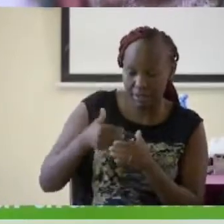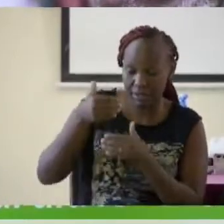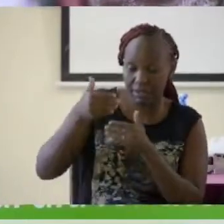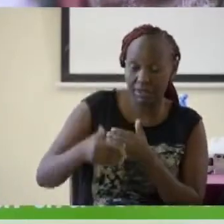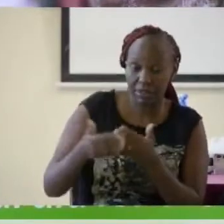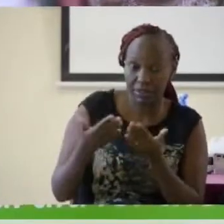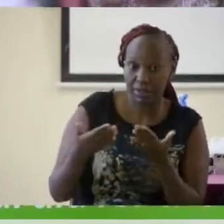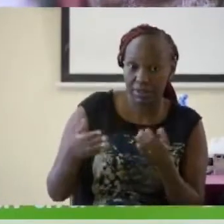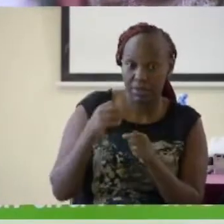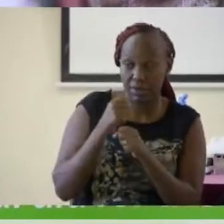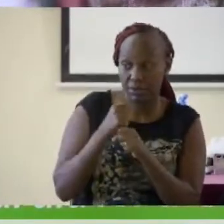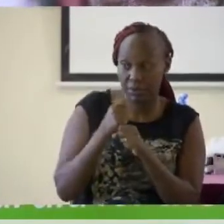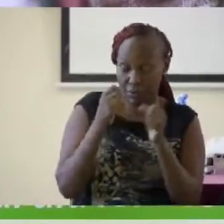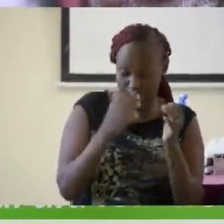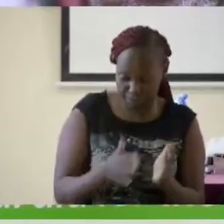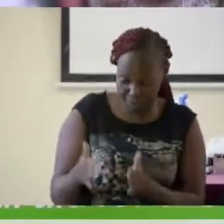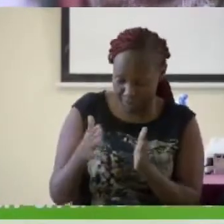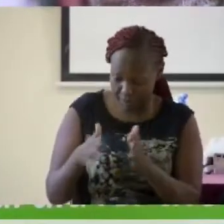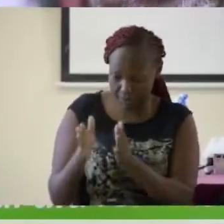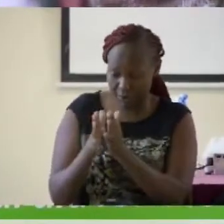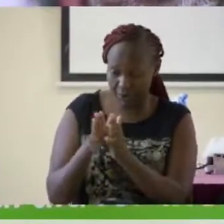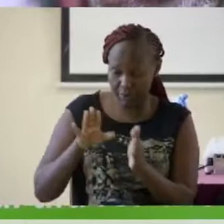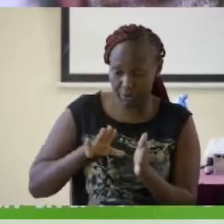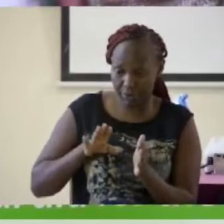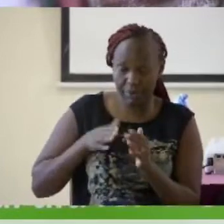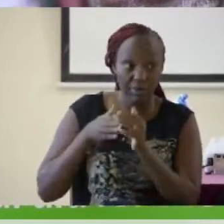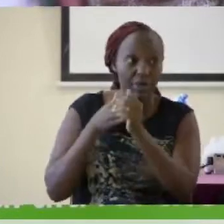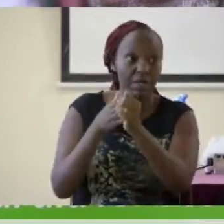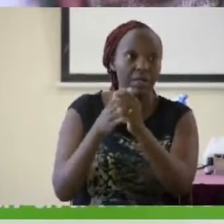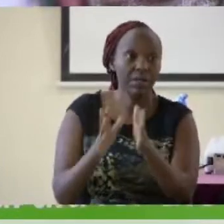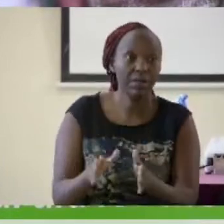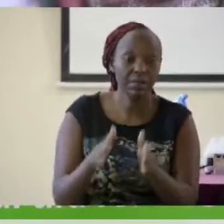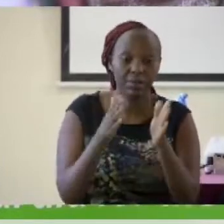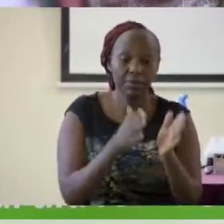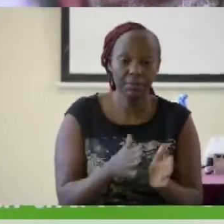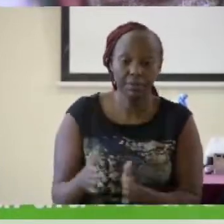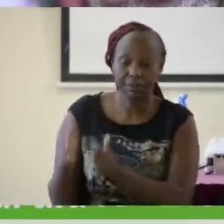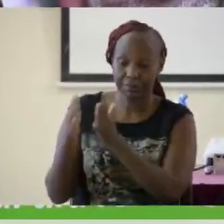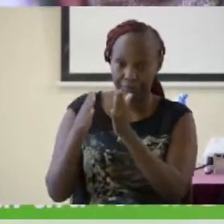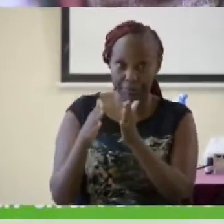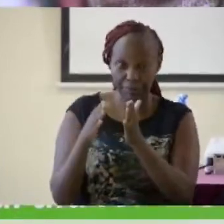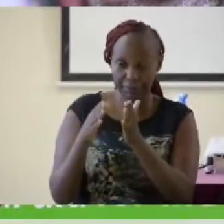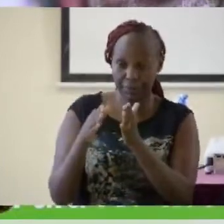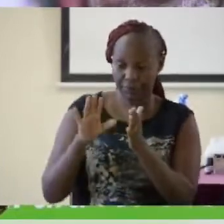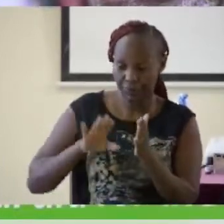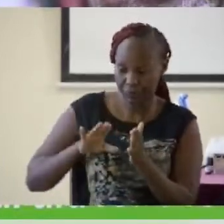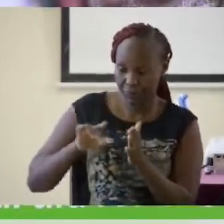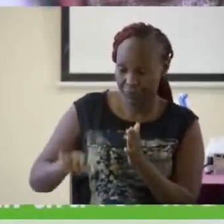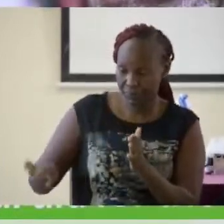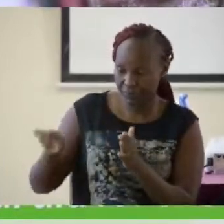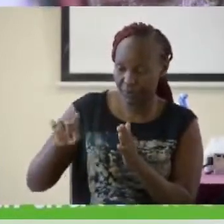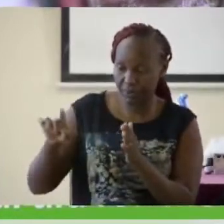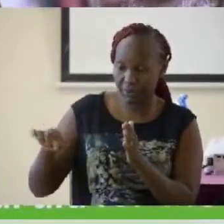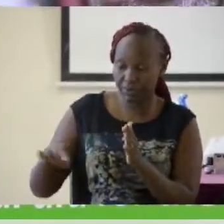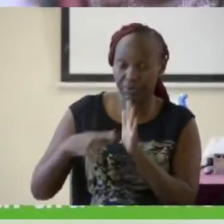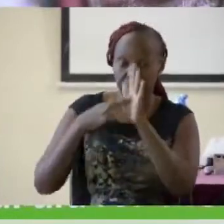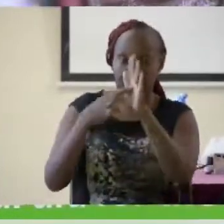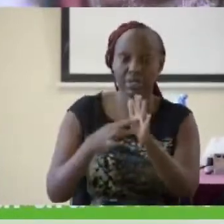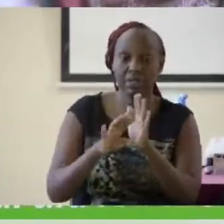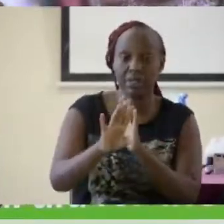we will do now, we are planning with the women leaders to prepare the widows to present their cases